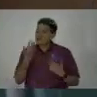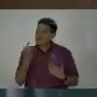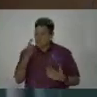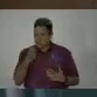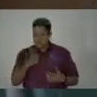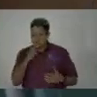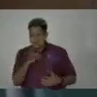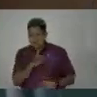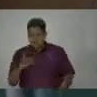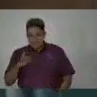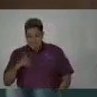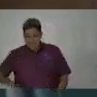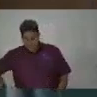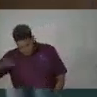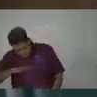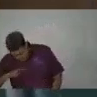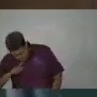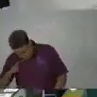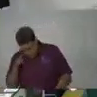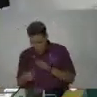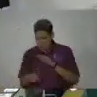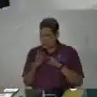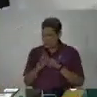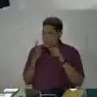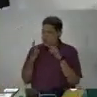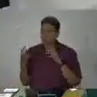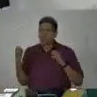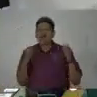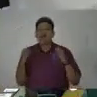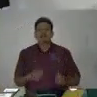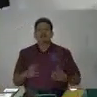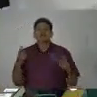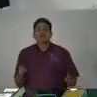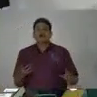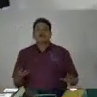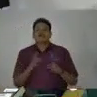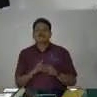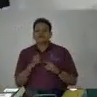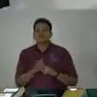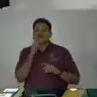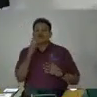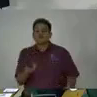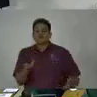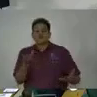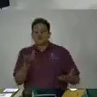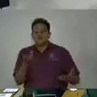asked that members cut the public cascas with regards to